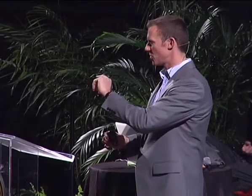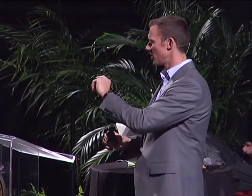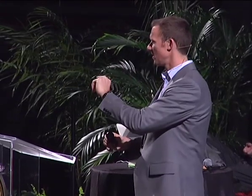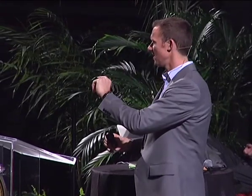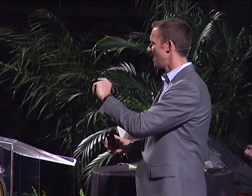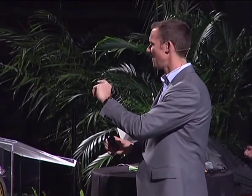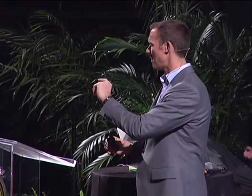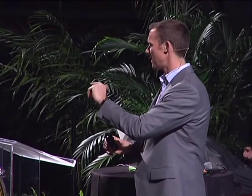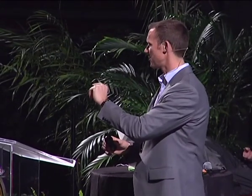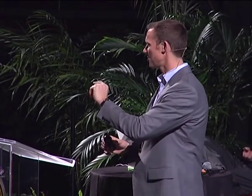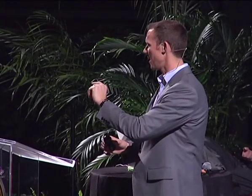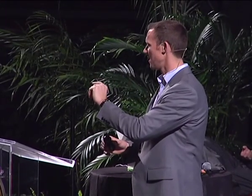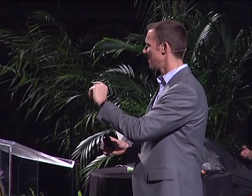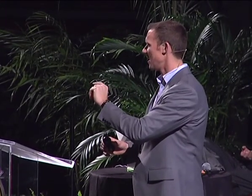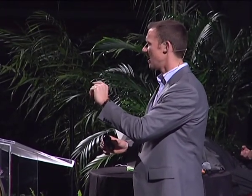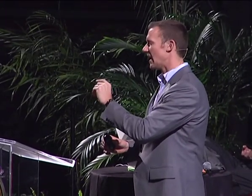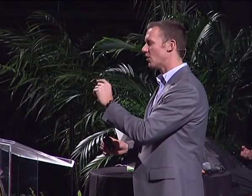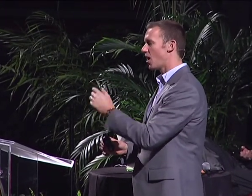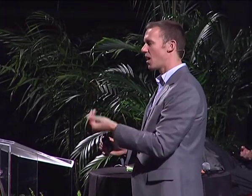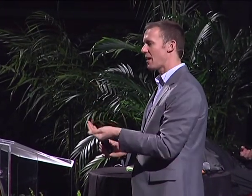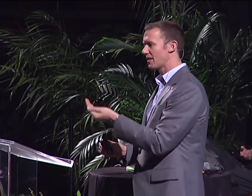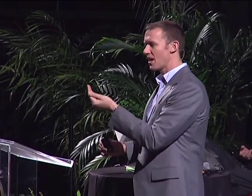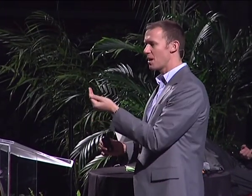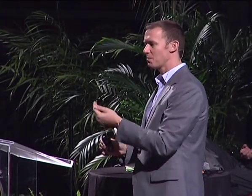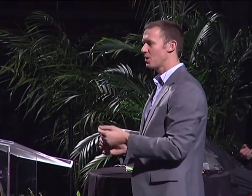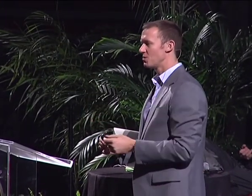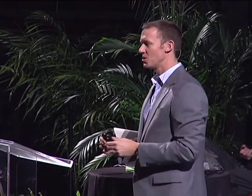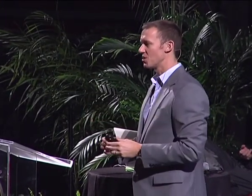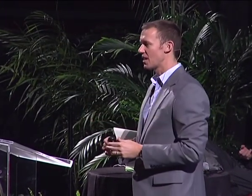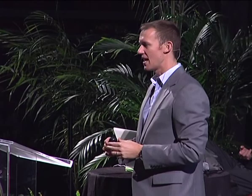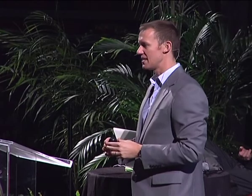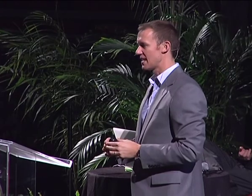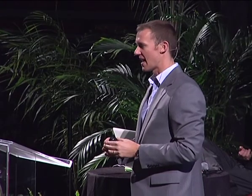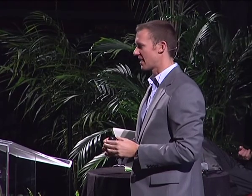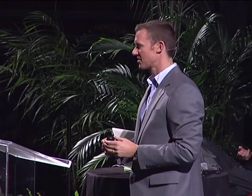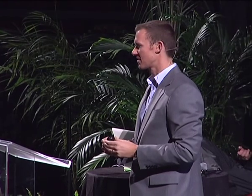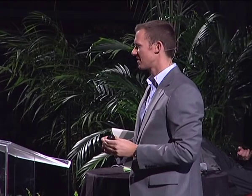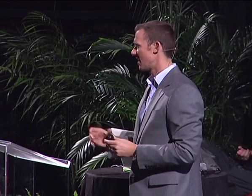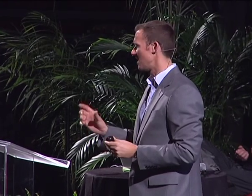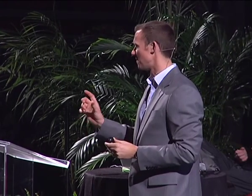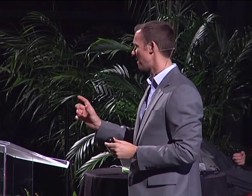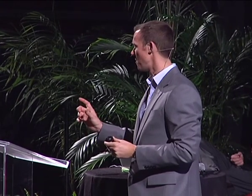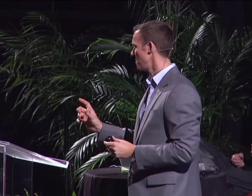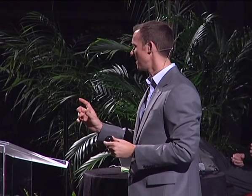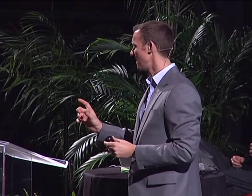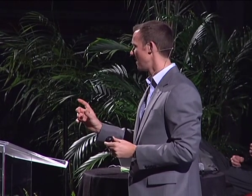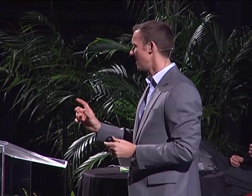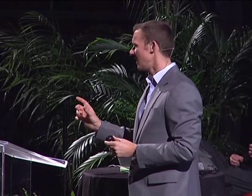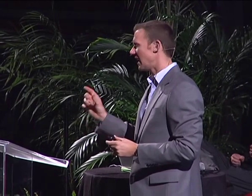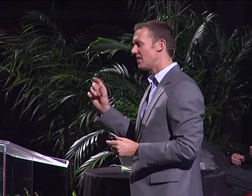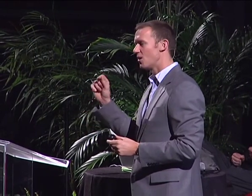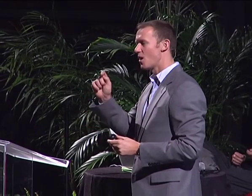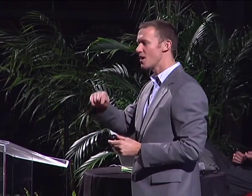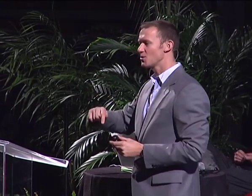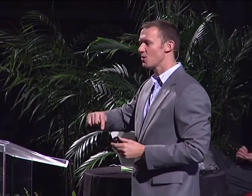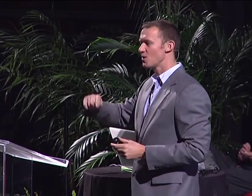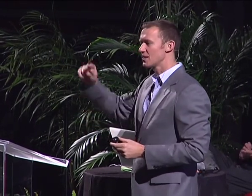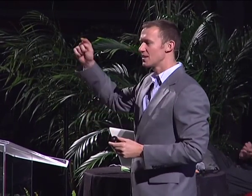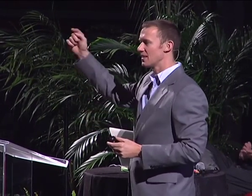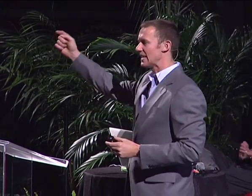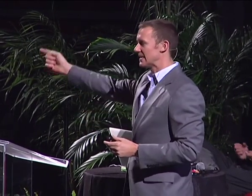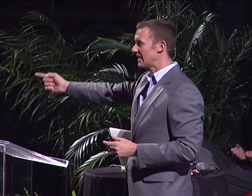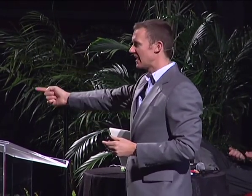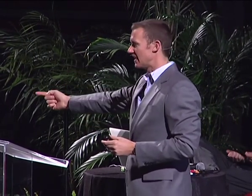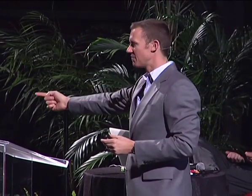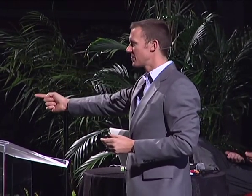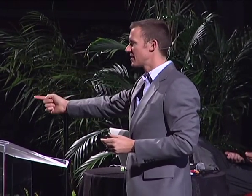take a picture of that business card, and it'll automatically upload to your contacts on your phone. And then I'll also look